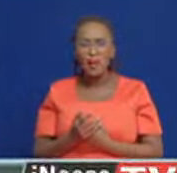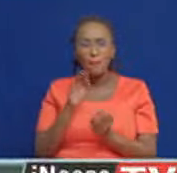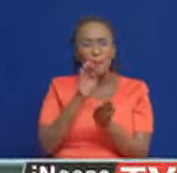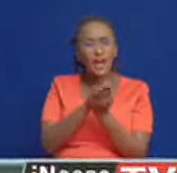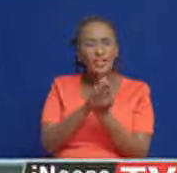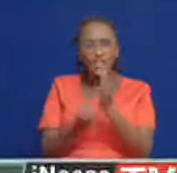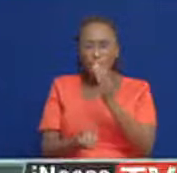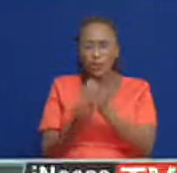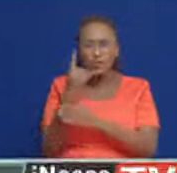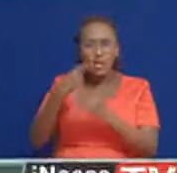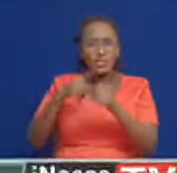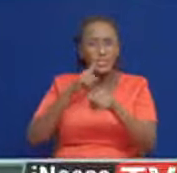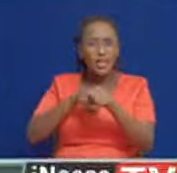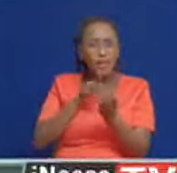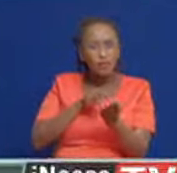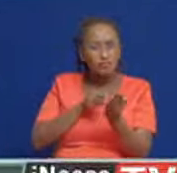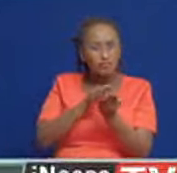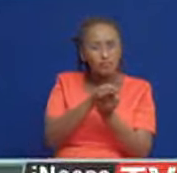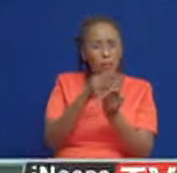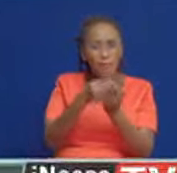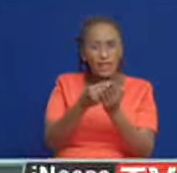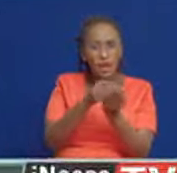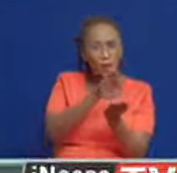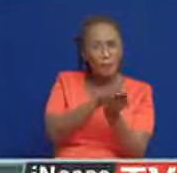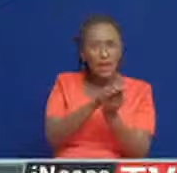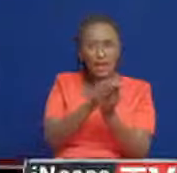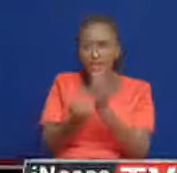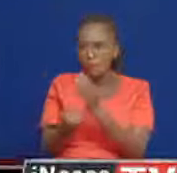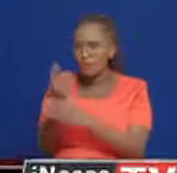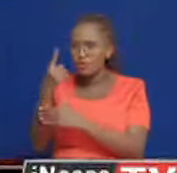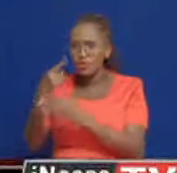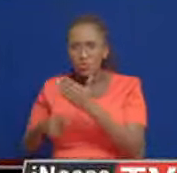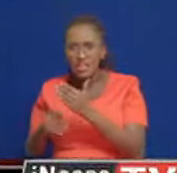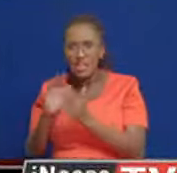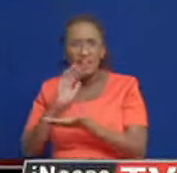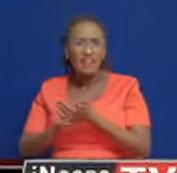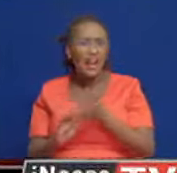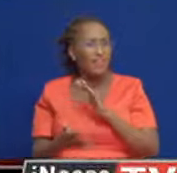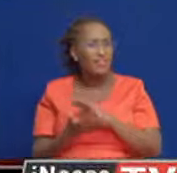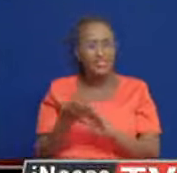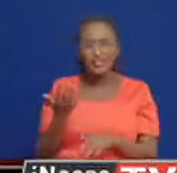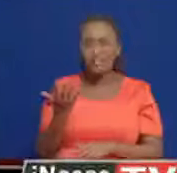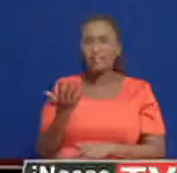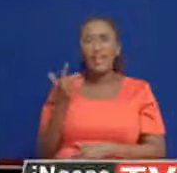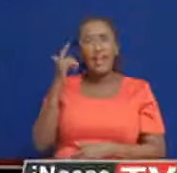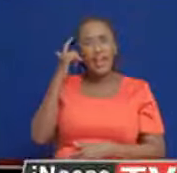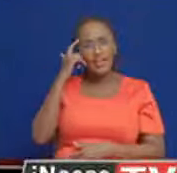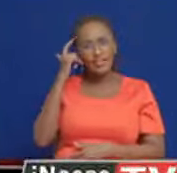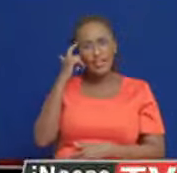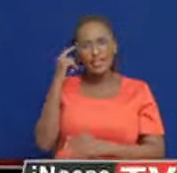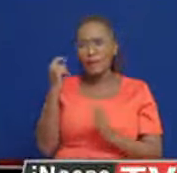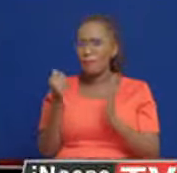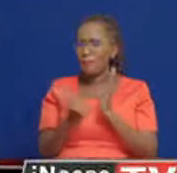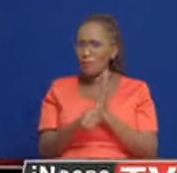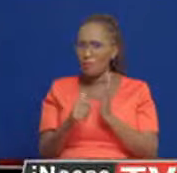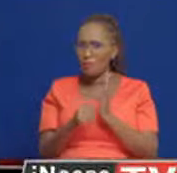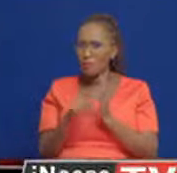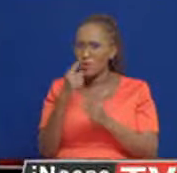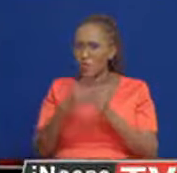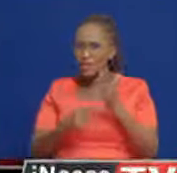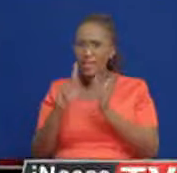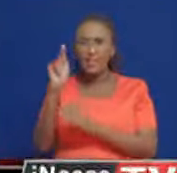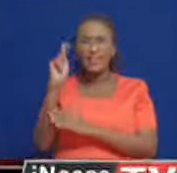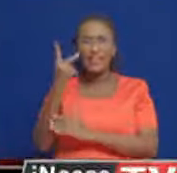am banking my money, what am I producing? Nothing. So I think the outcry is Kenyans